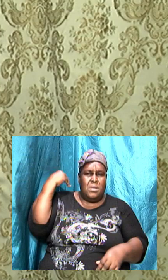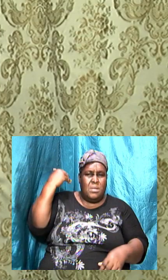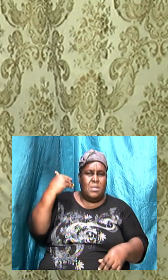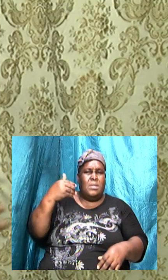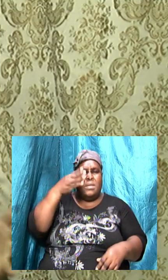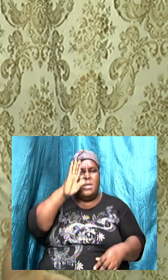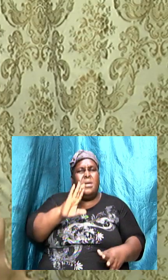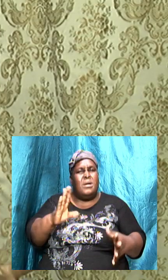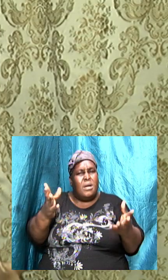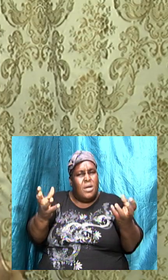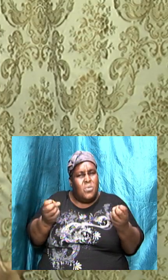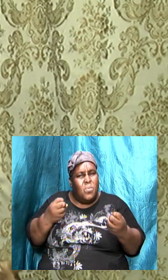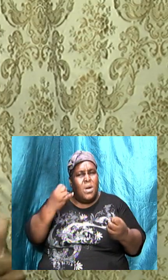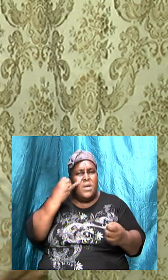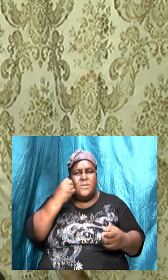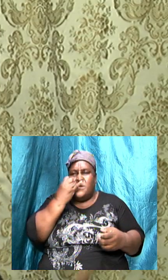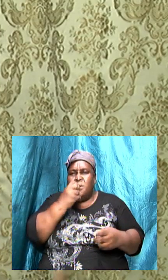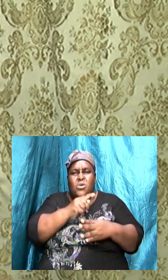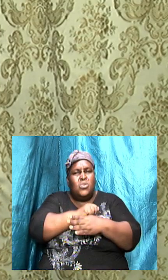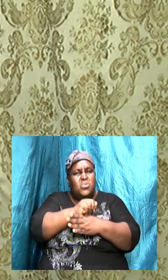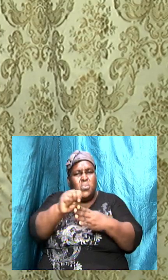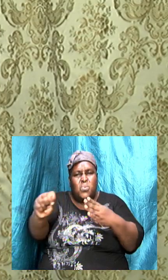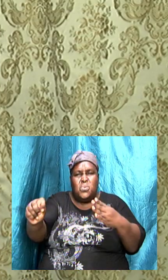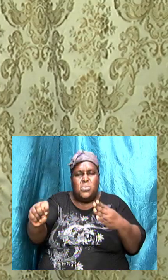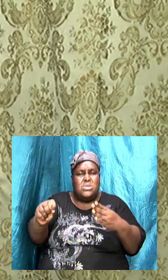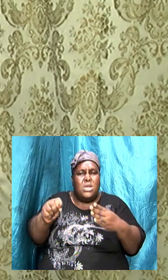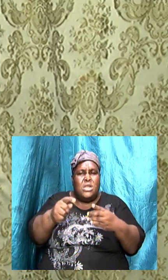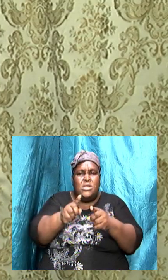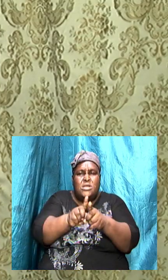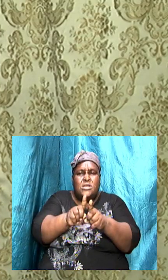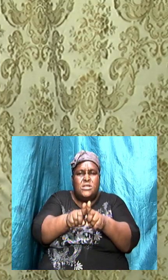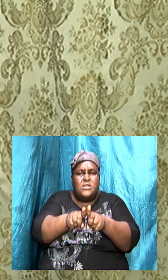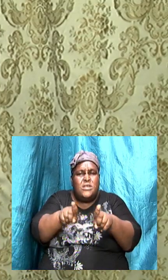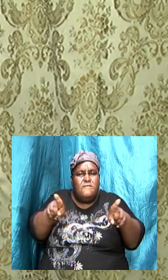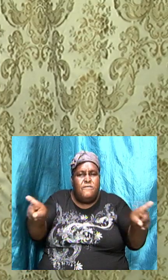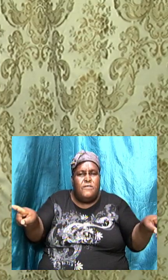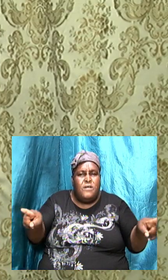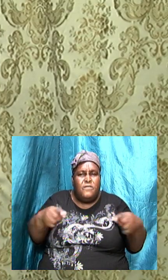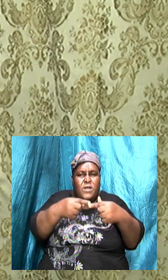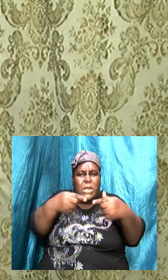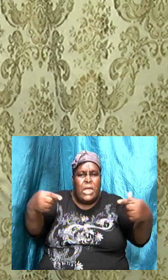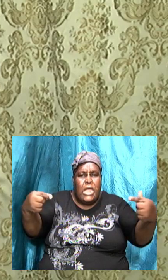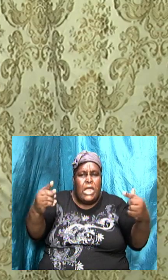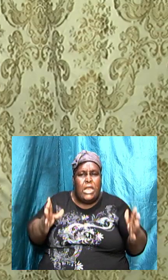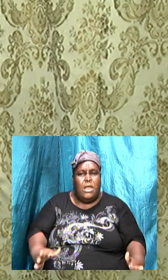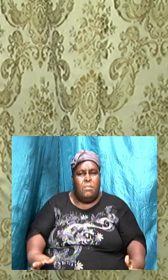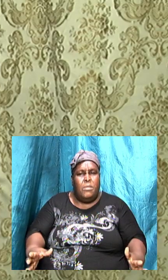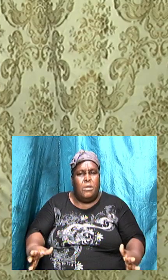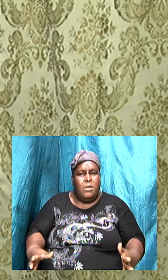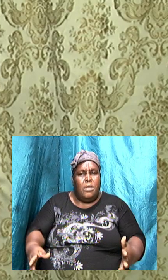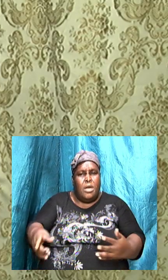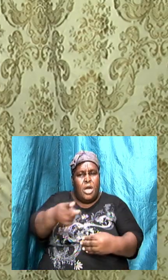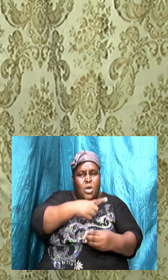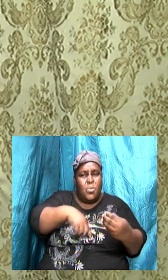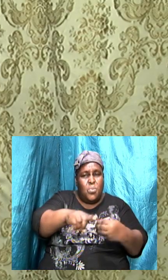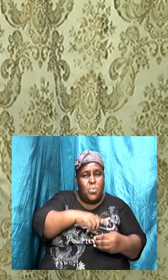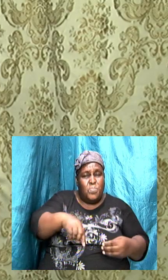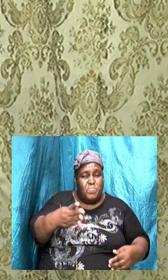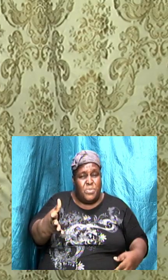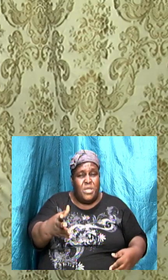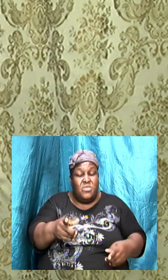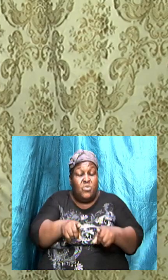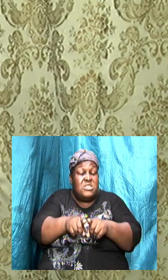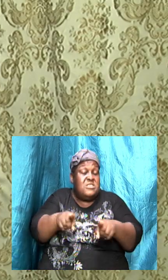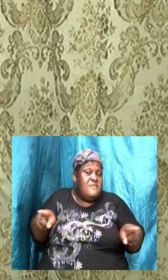to be totally different from the heathens around them. And to that extent, they were different in practically